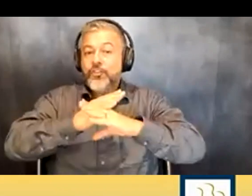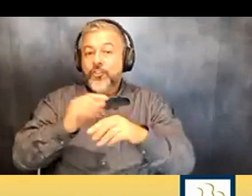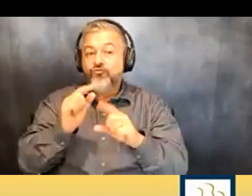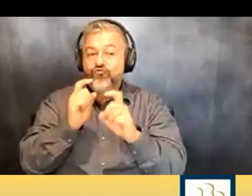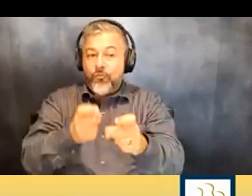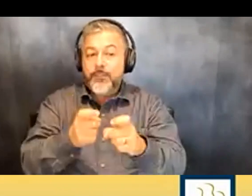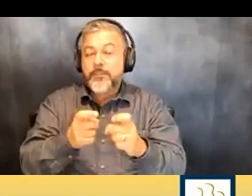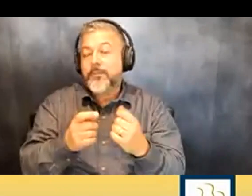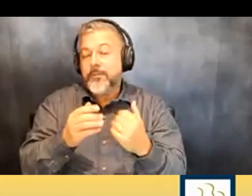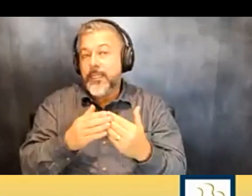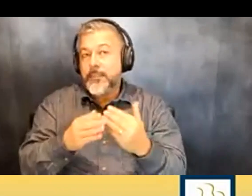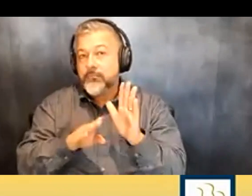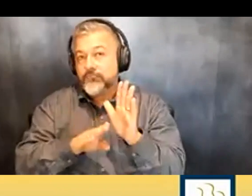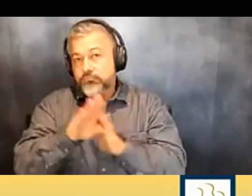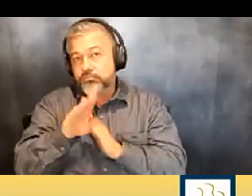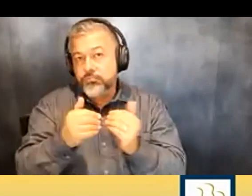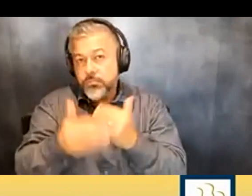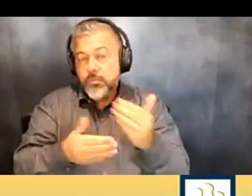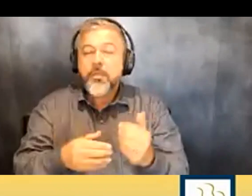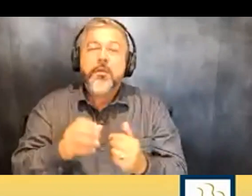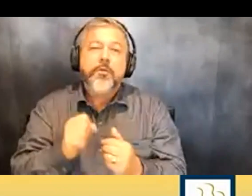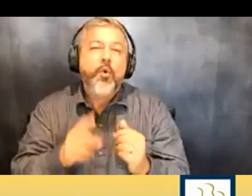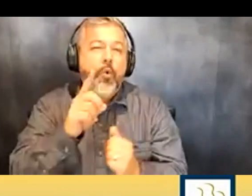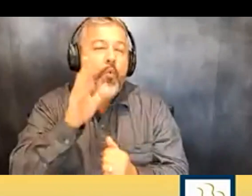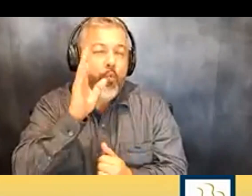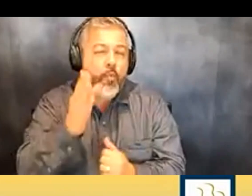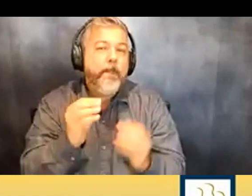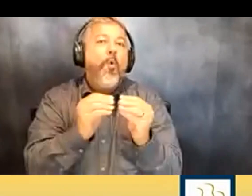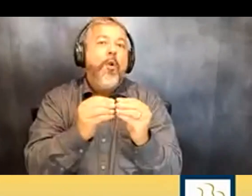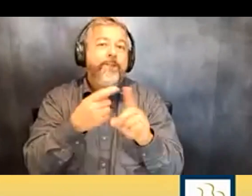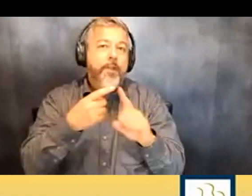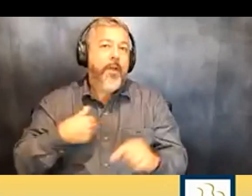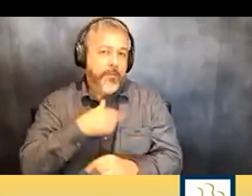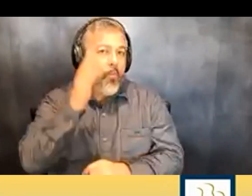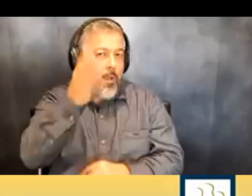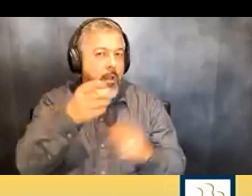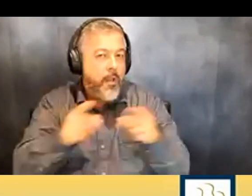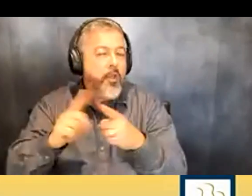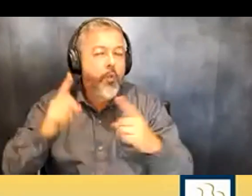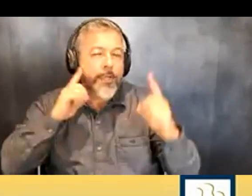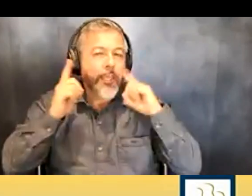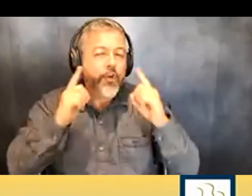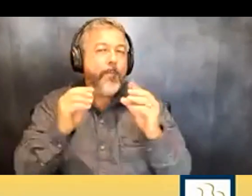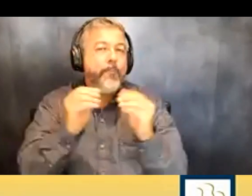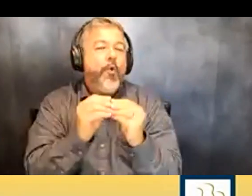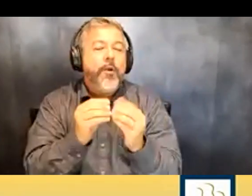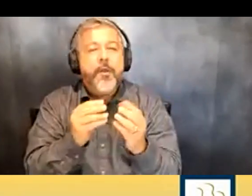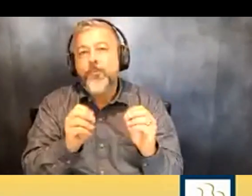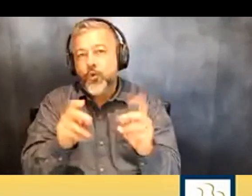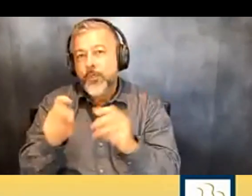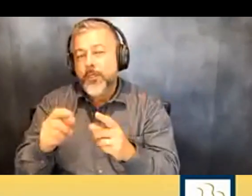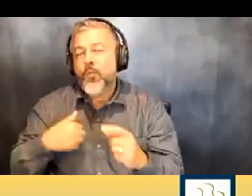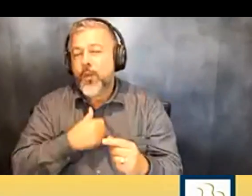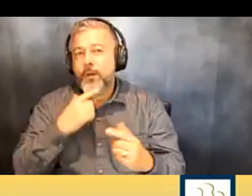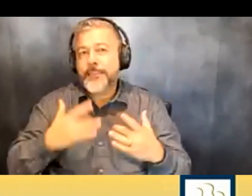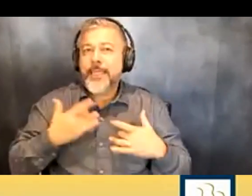forward. So more to come from us. You'll be hearing about funding opportunities, and you know, we're really excited to get this